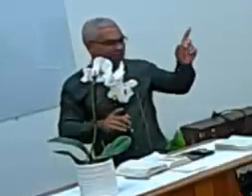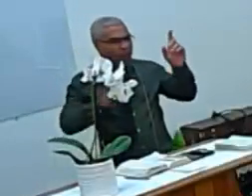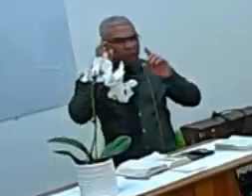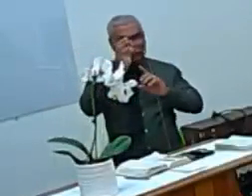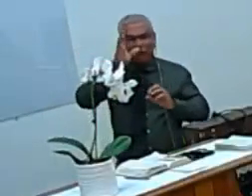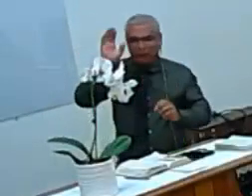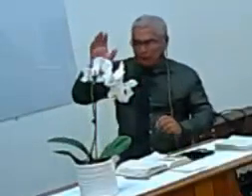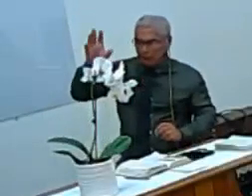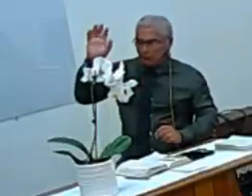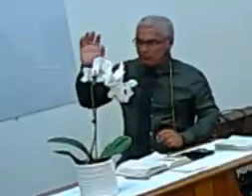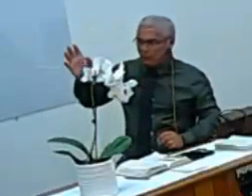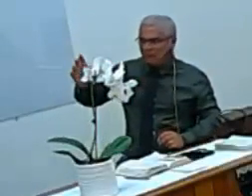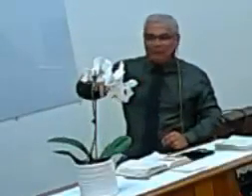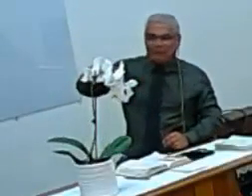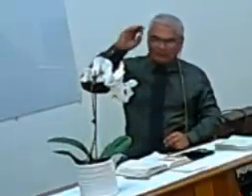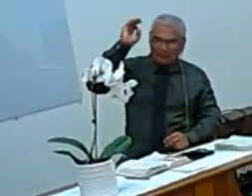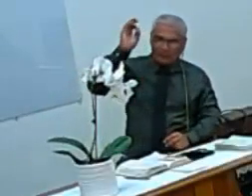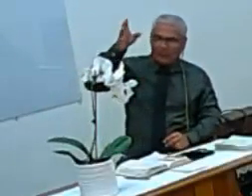a third part